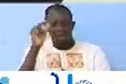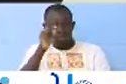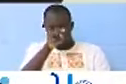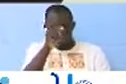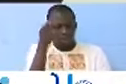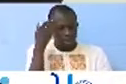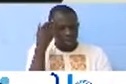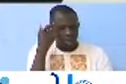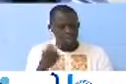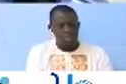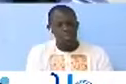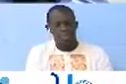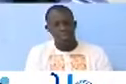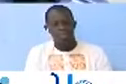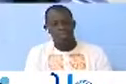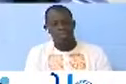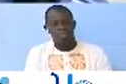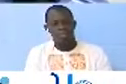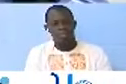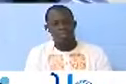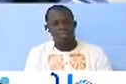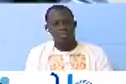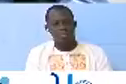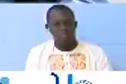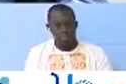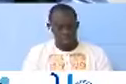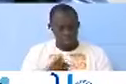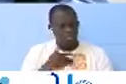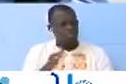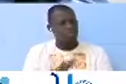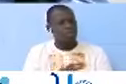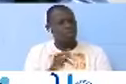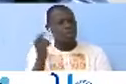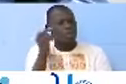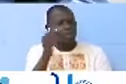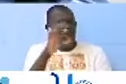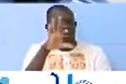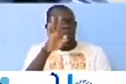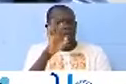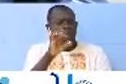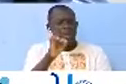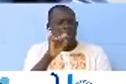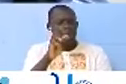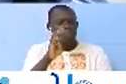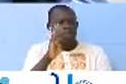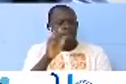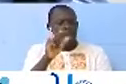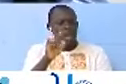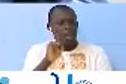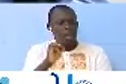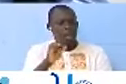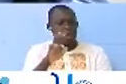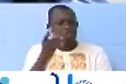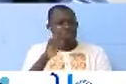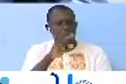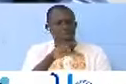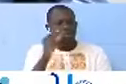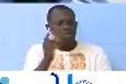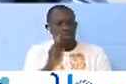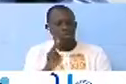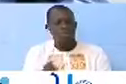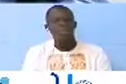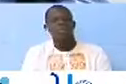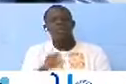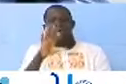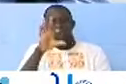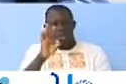dilal moy. Ngatung tumbul to moy le. I used to hear Tumbul's name. Tumbul what? Tumbul akontangu. Tumbul Tamba.